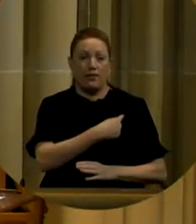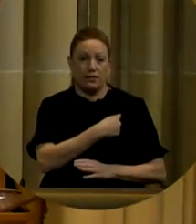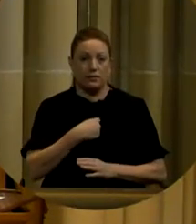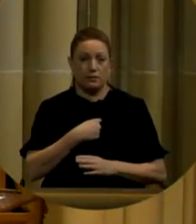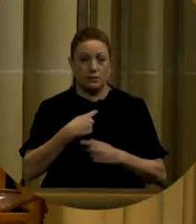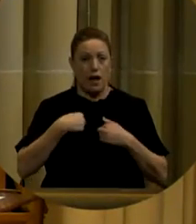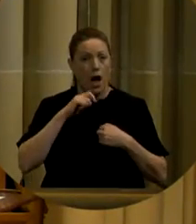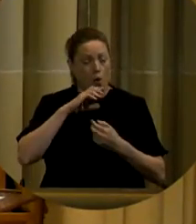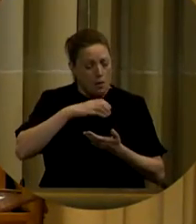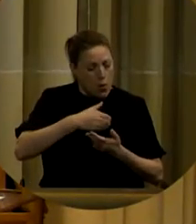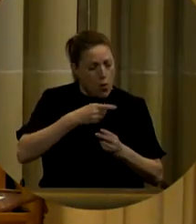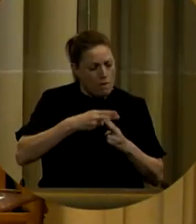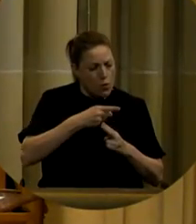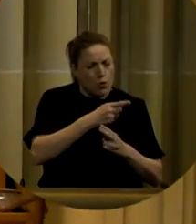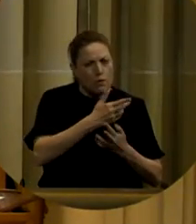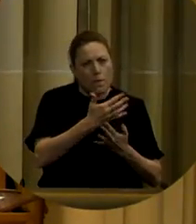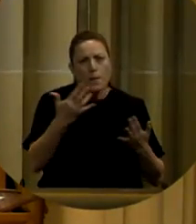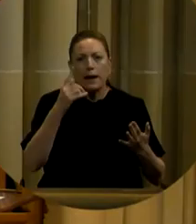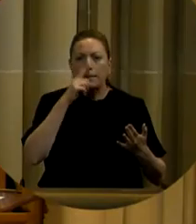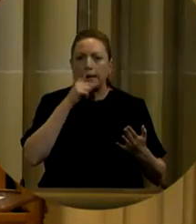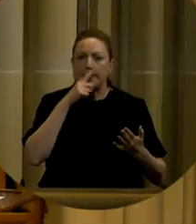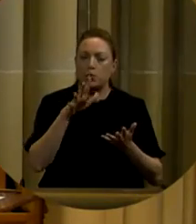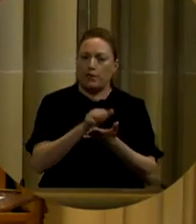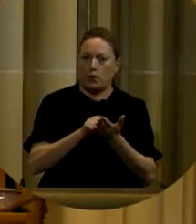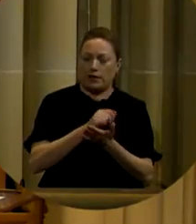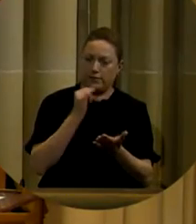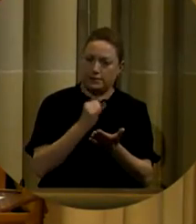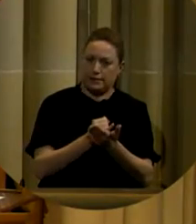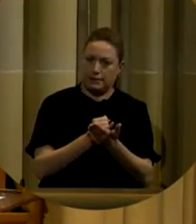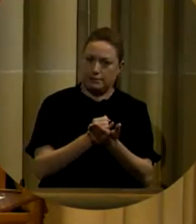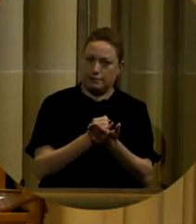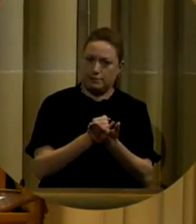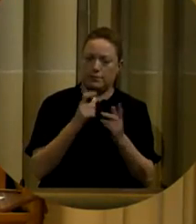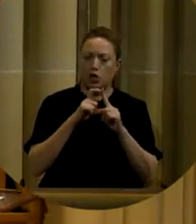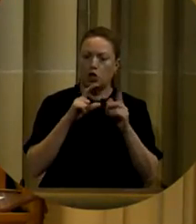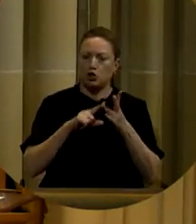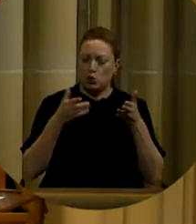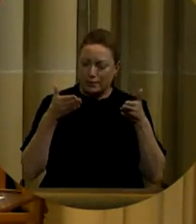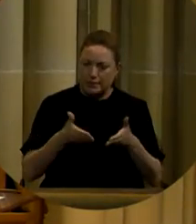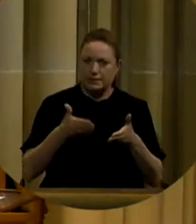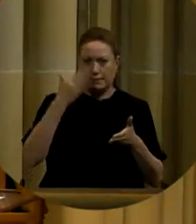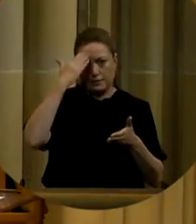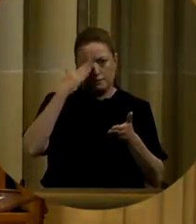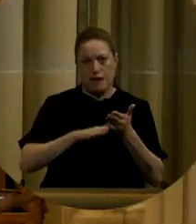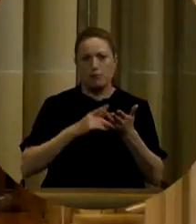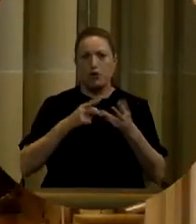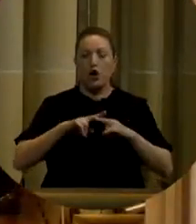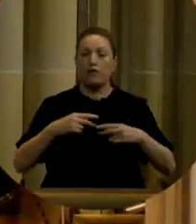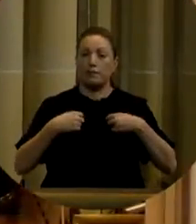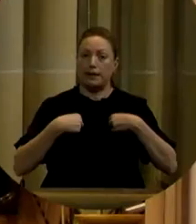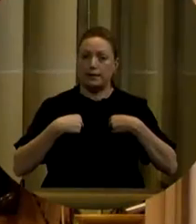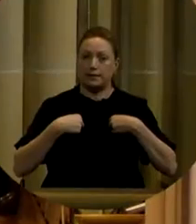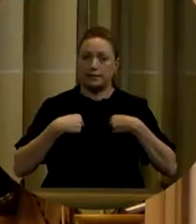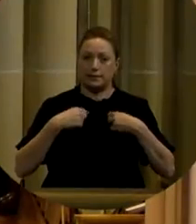will be poured out for you and for many for the forgiveness of sins. Do this in memory of me.